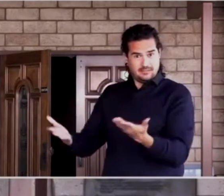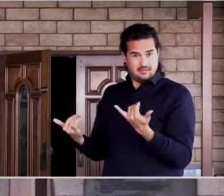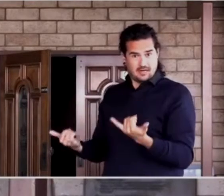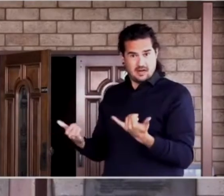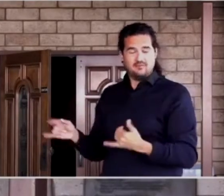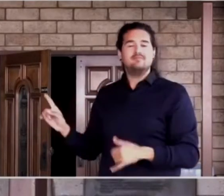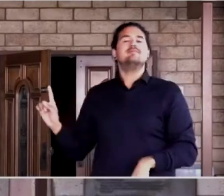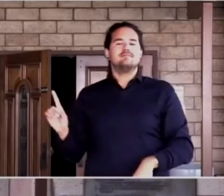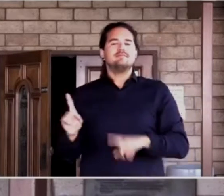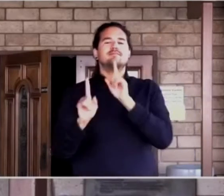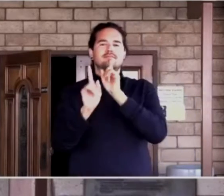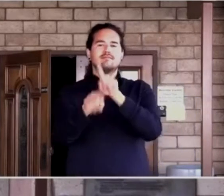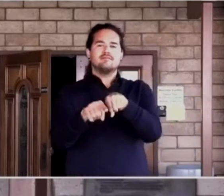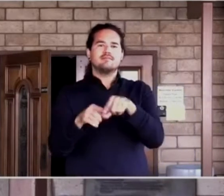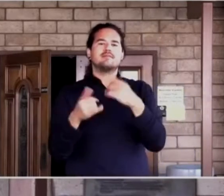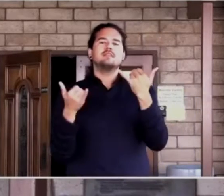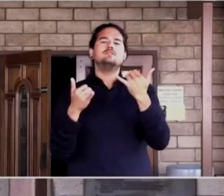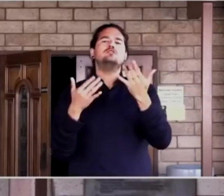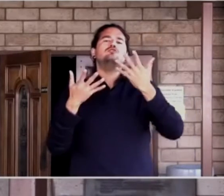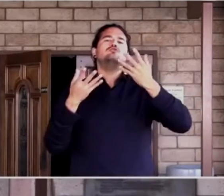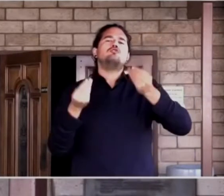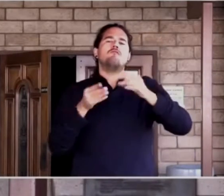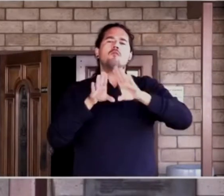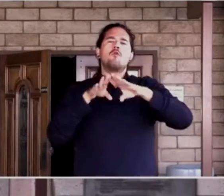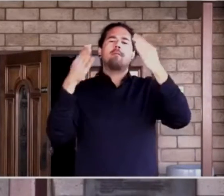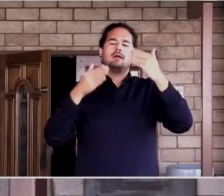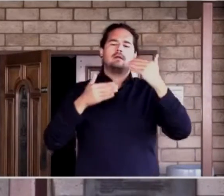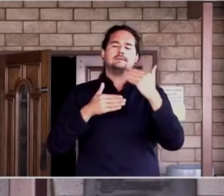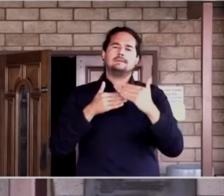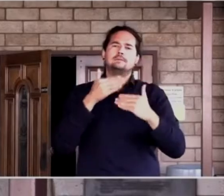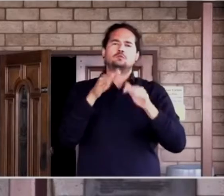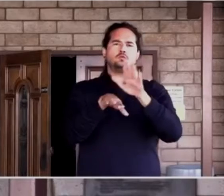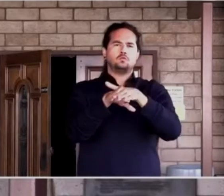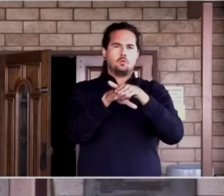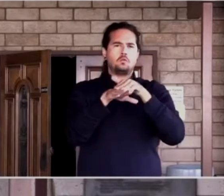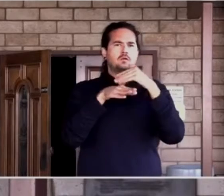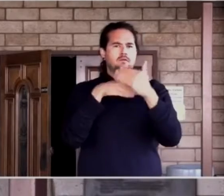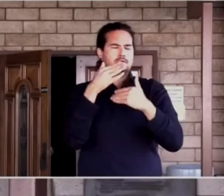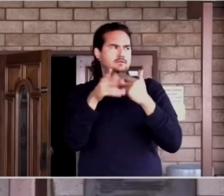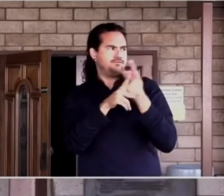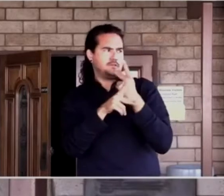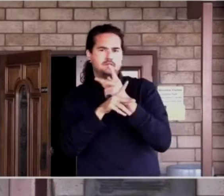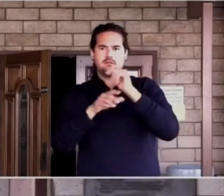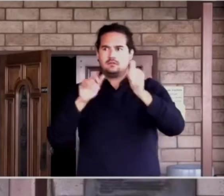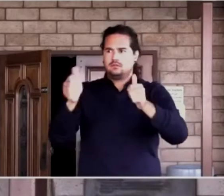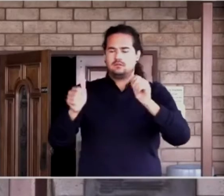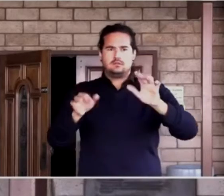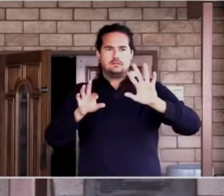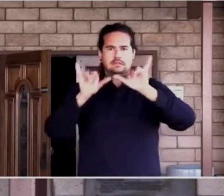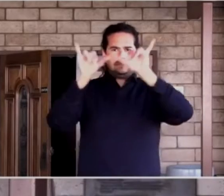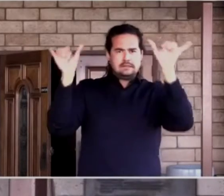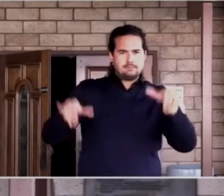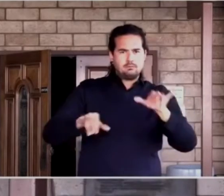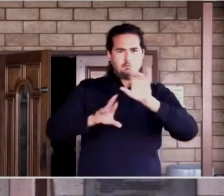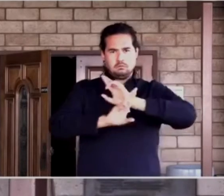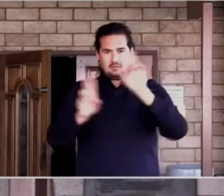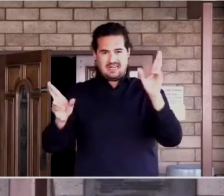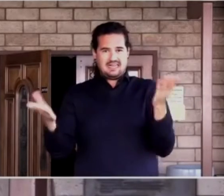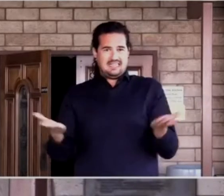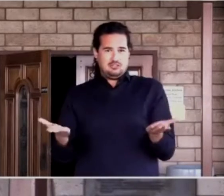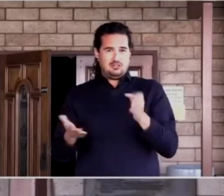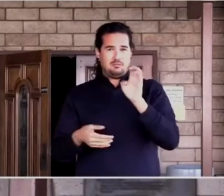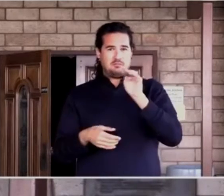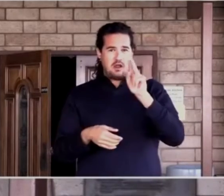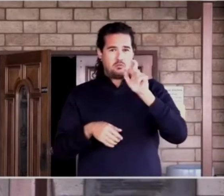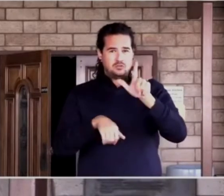soft launch to work out any processes that still need refinement. For example, setting up new technology requires quite a